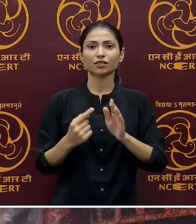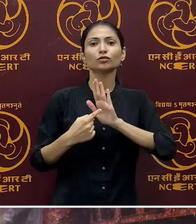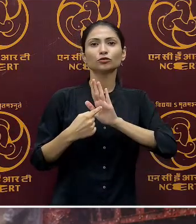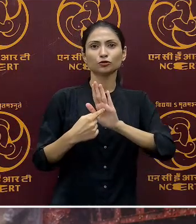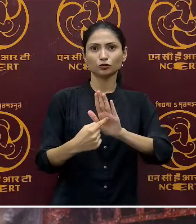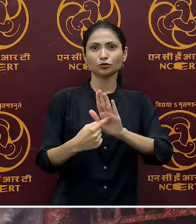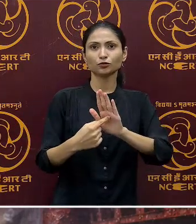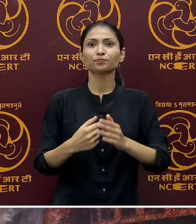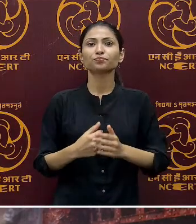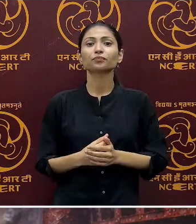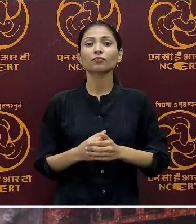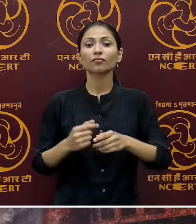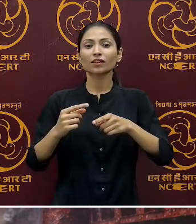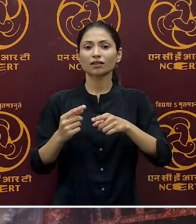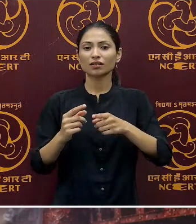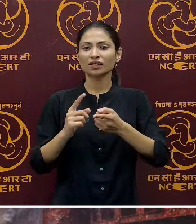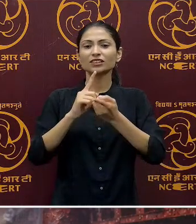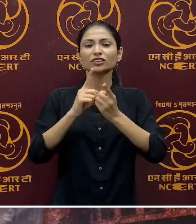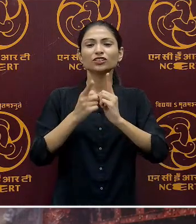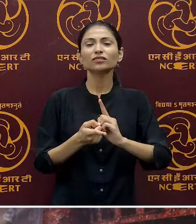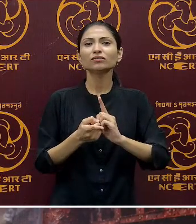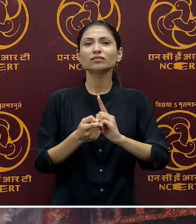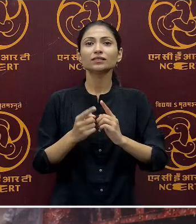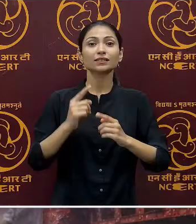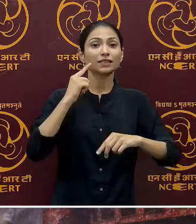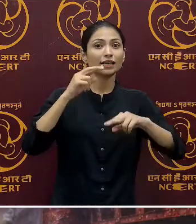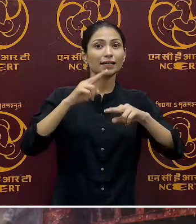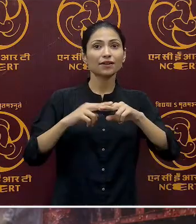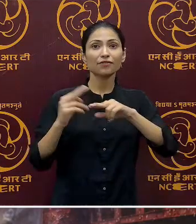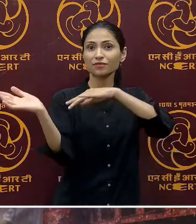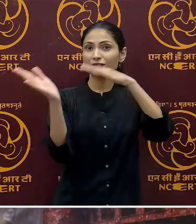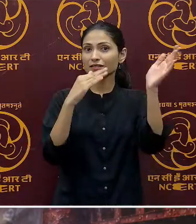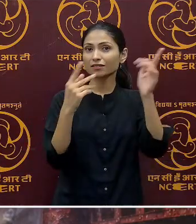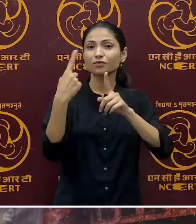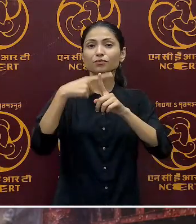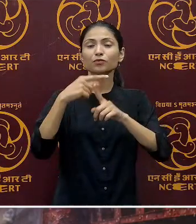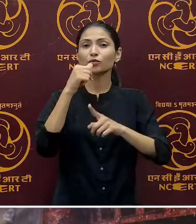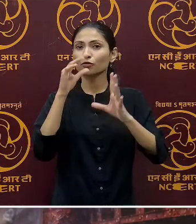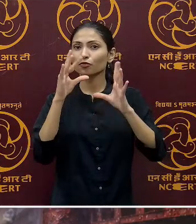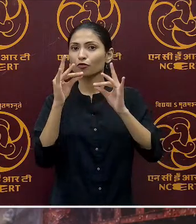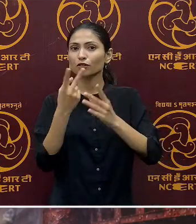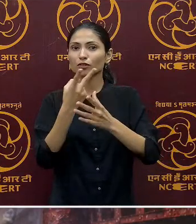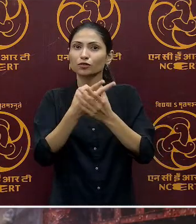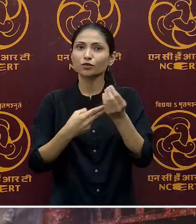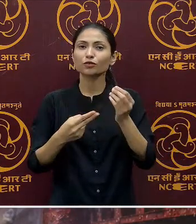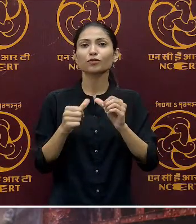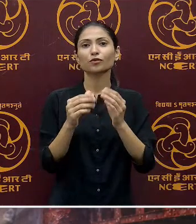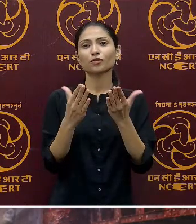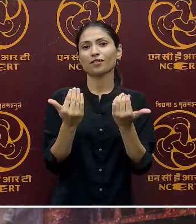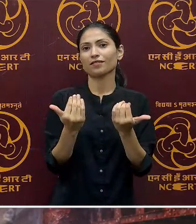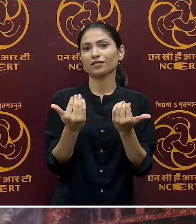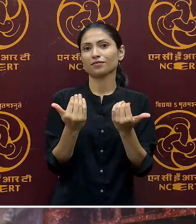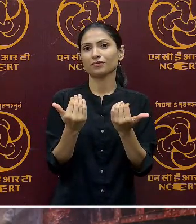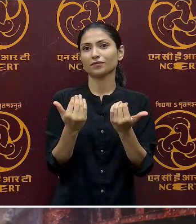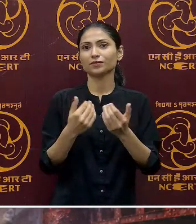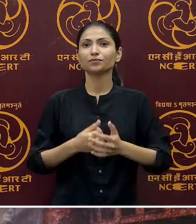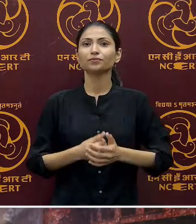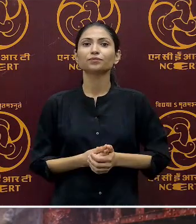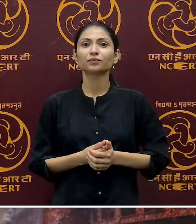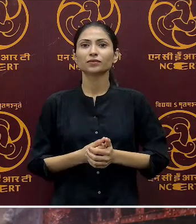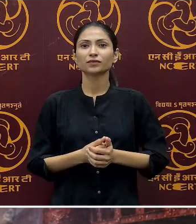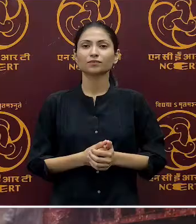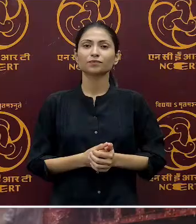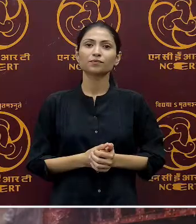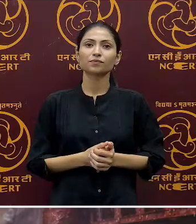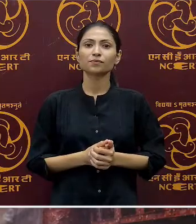but I will click oil. So this is the way it is showing. The correct one is green and the wrong one is with red color. Now